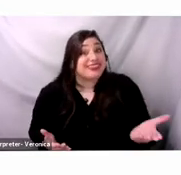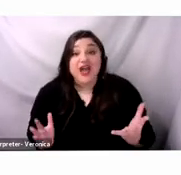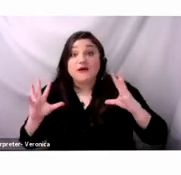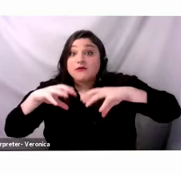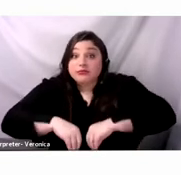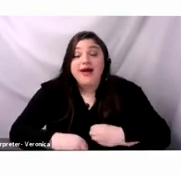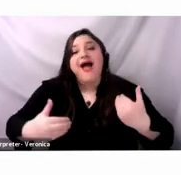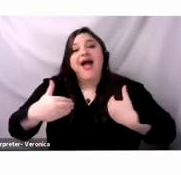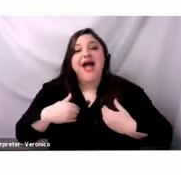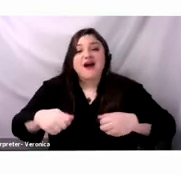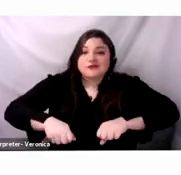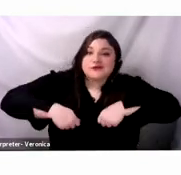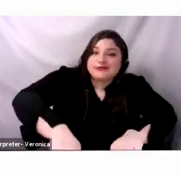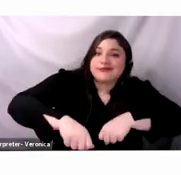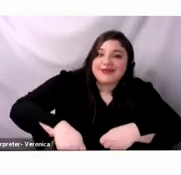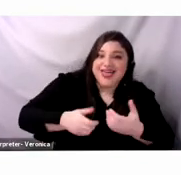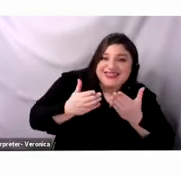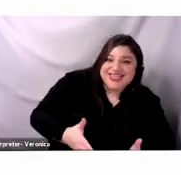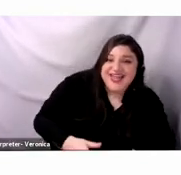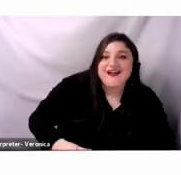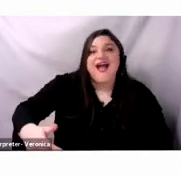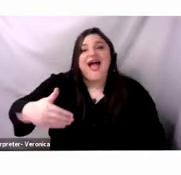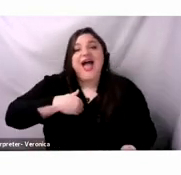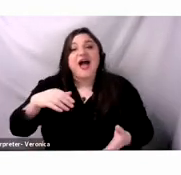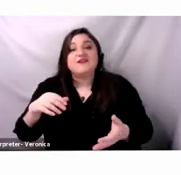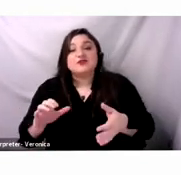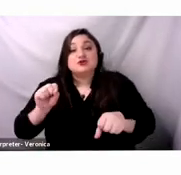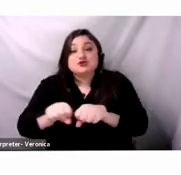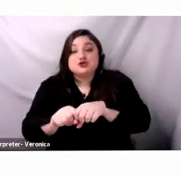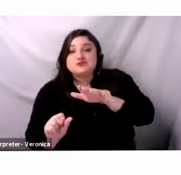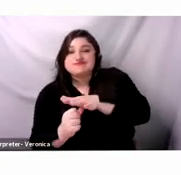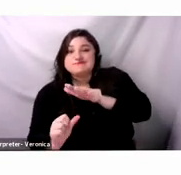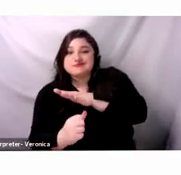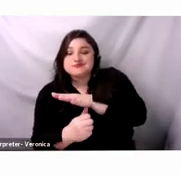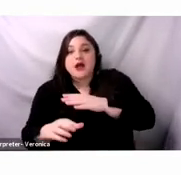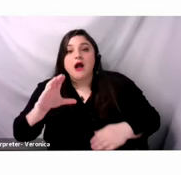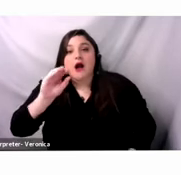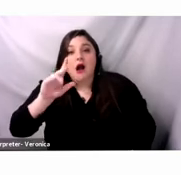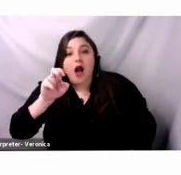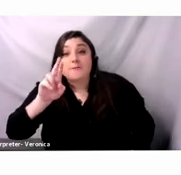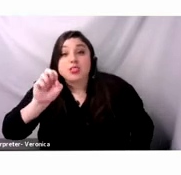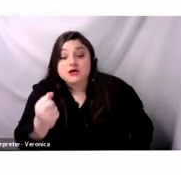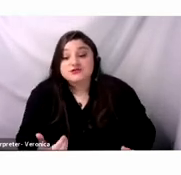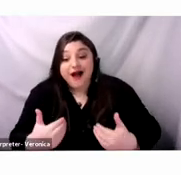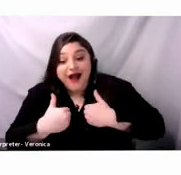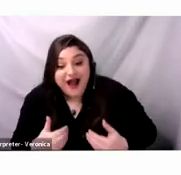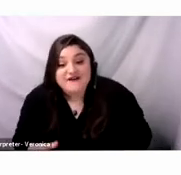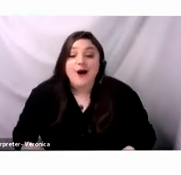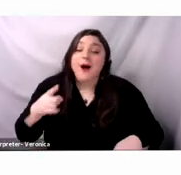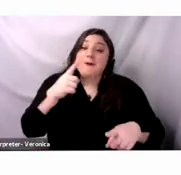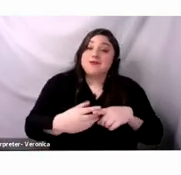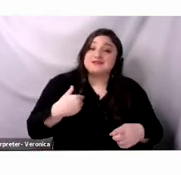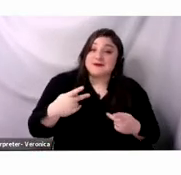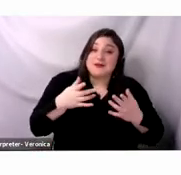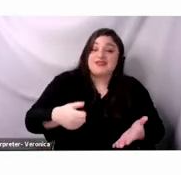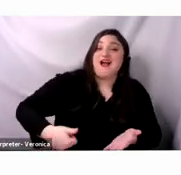printers, cobblers, a whole section of the market is dedicated to over dyeing. There are also people there to iron, mend, and wash clothing. There are also